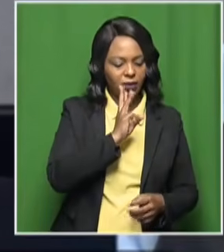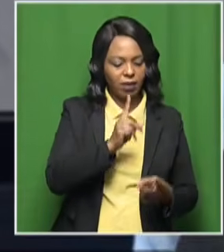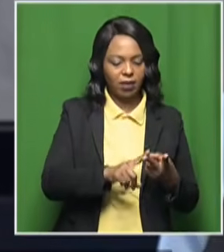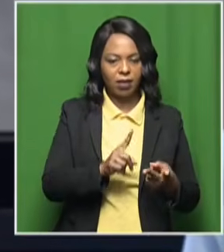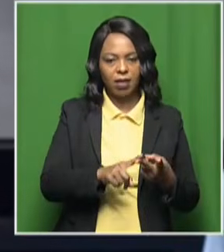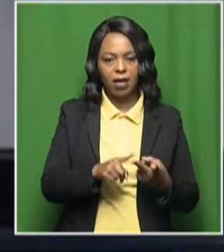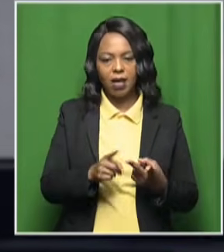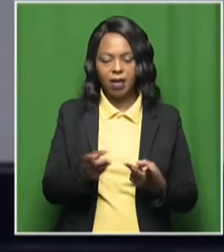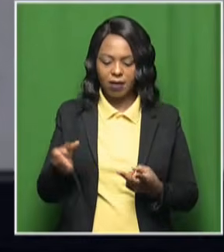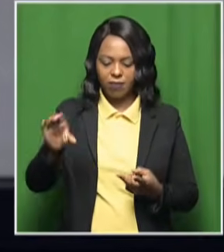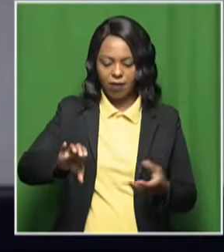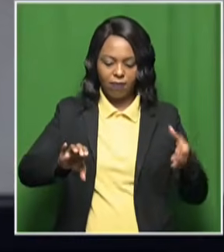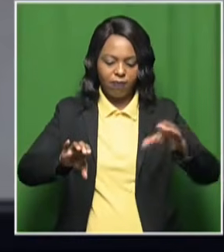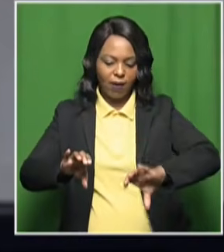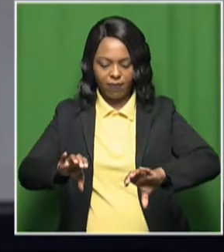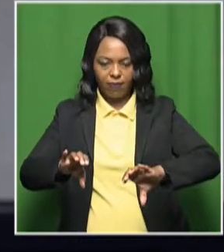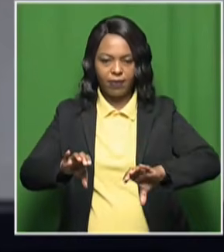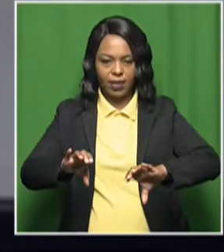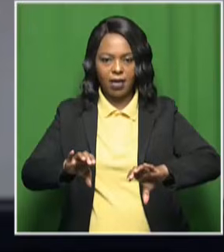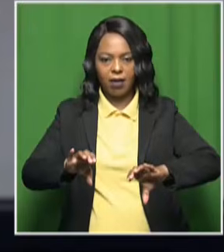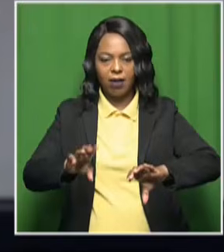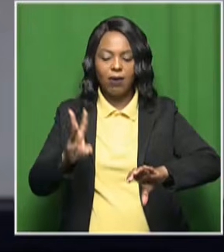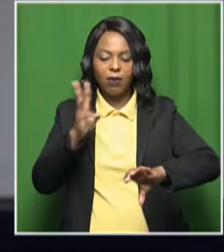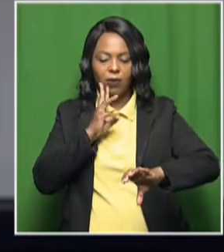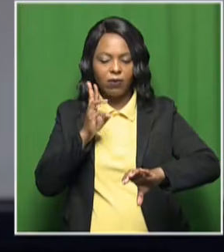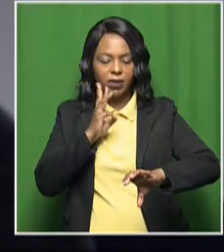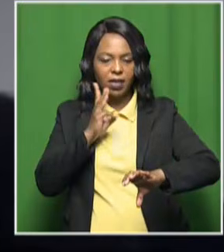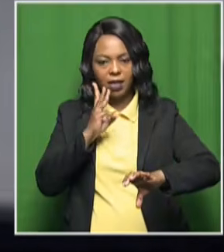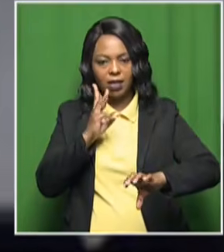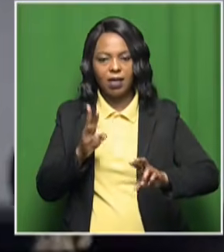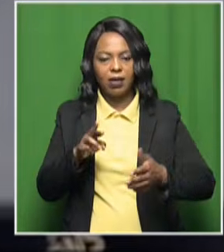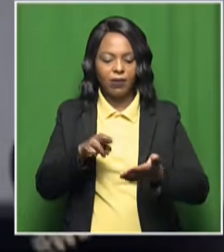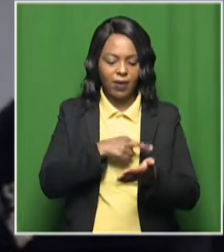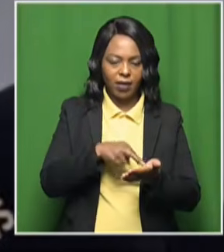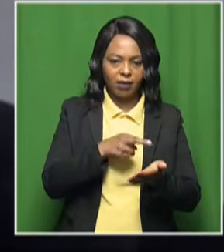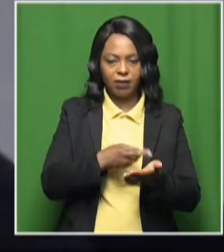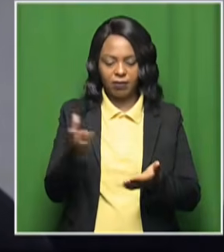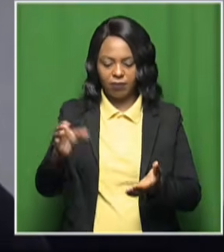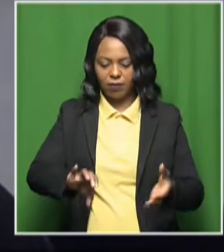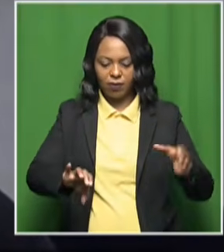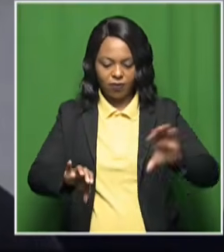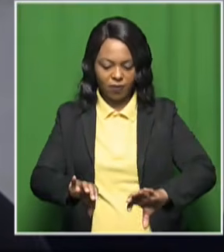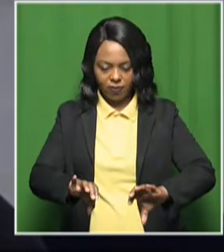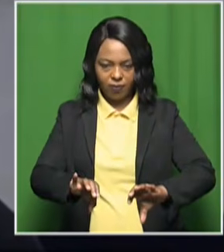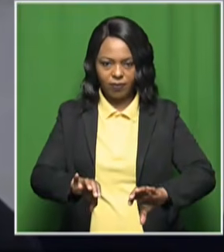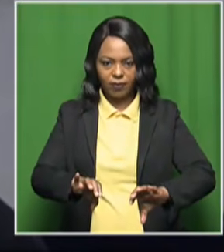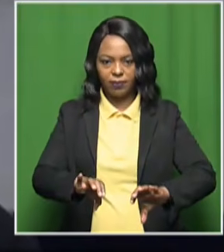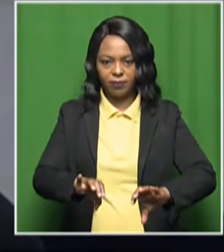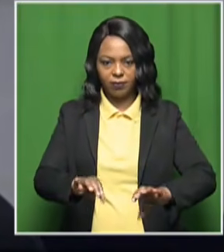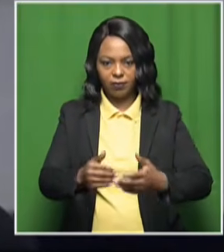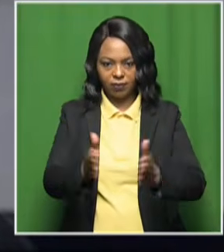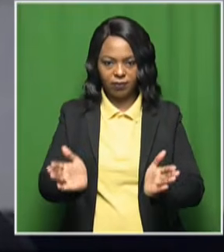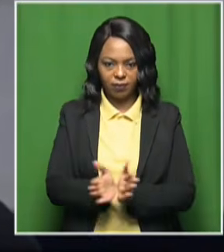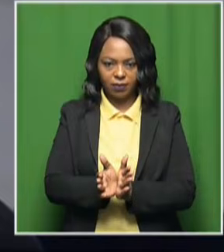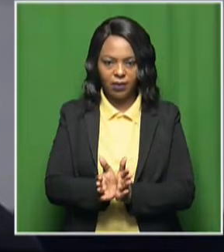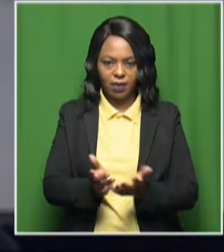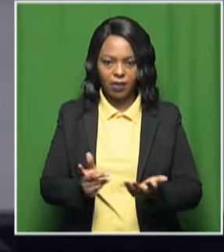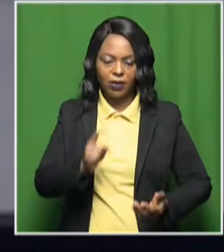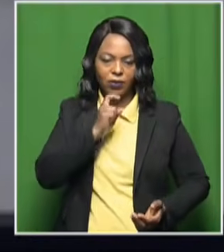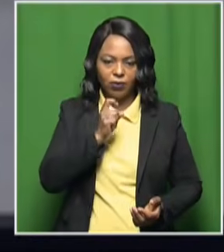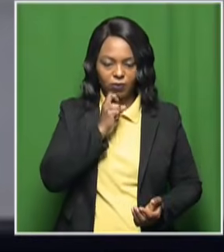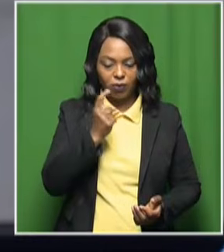Some rices are parboiled, not pre-boiled, parboiled, and then they put on the shelf like that. So use your eye, use